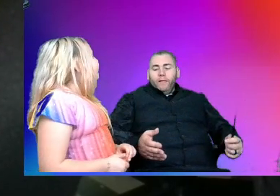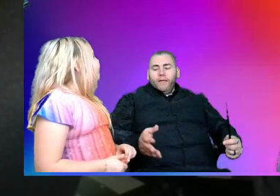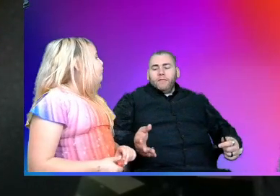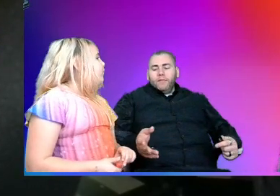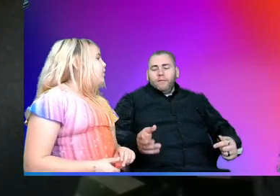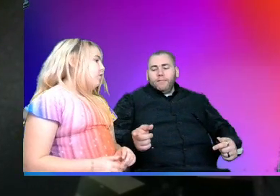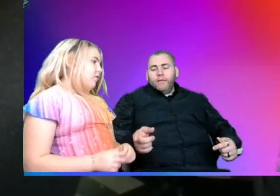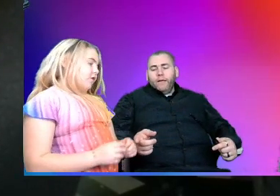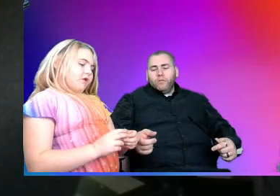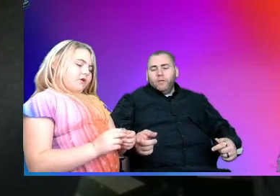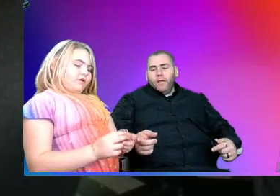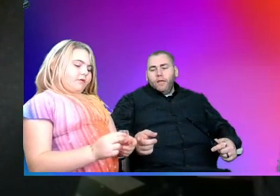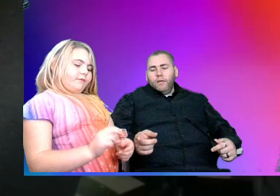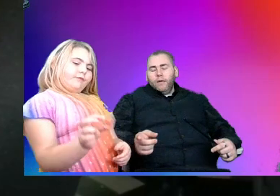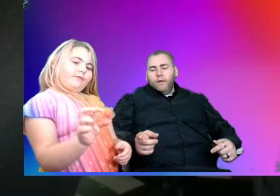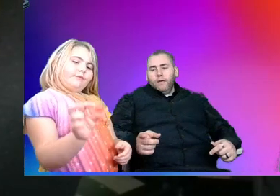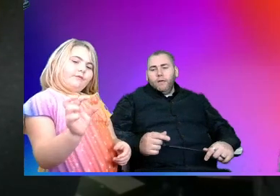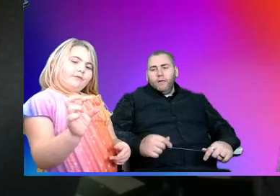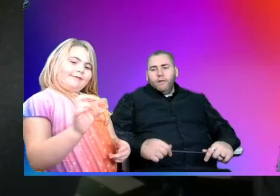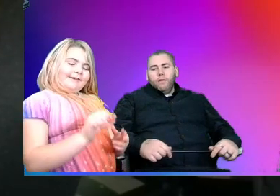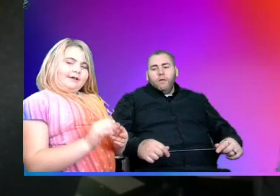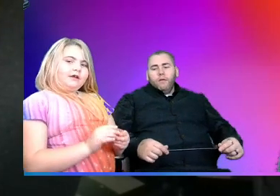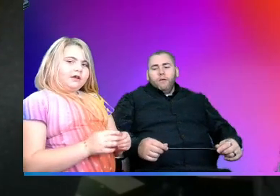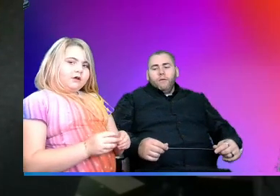Anyway, like